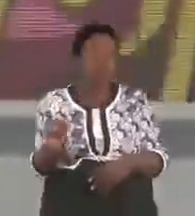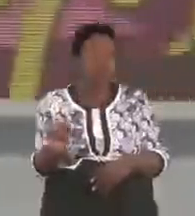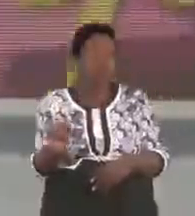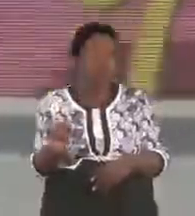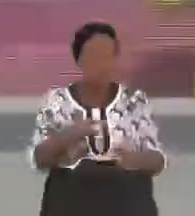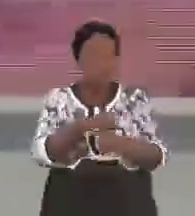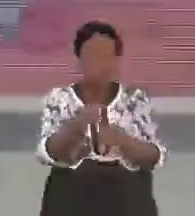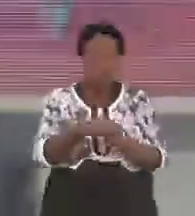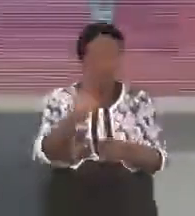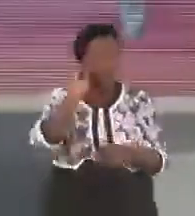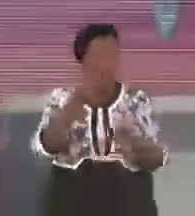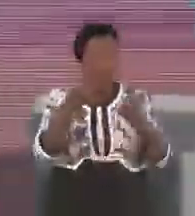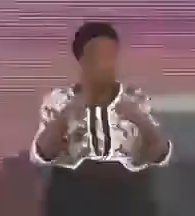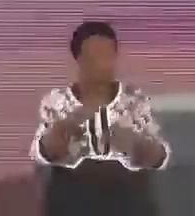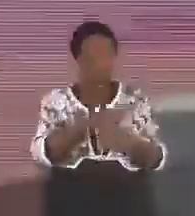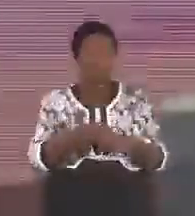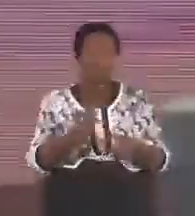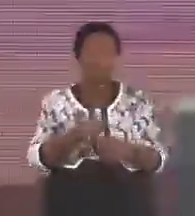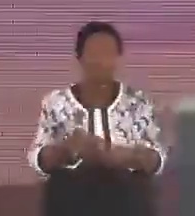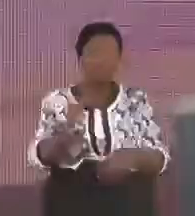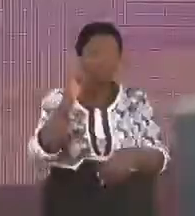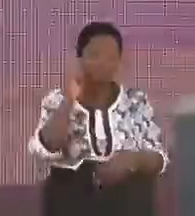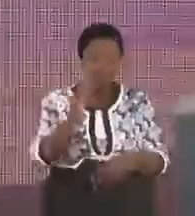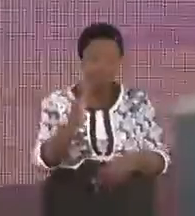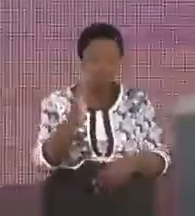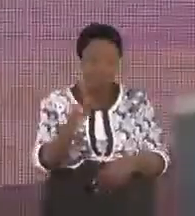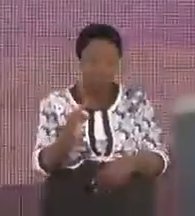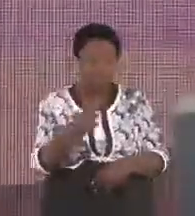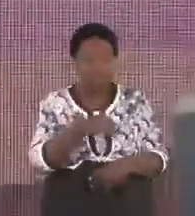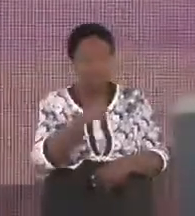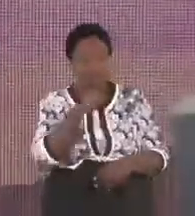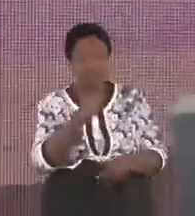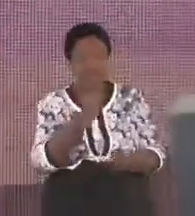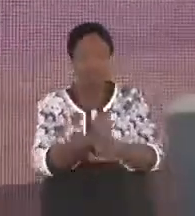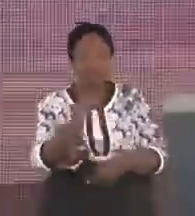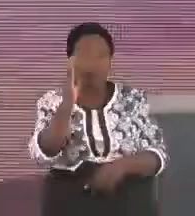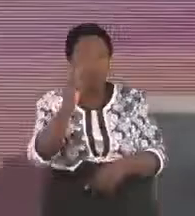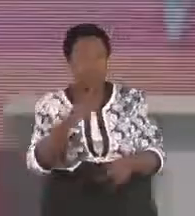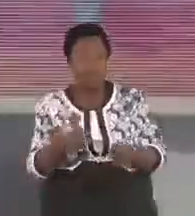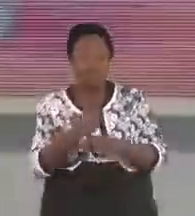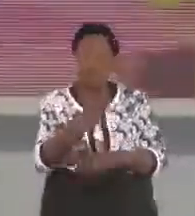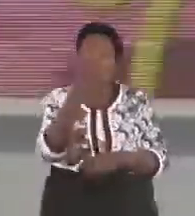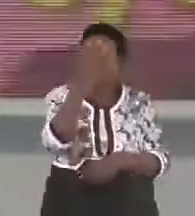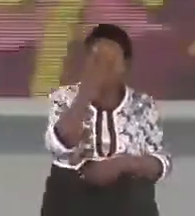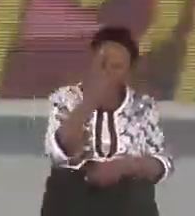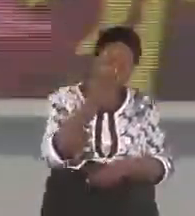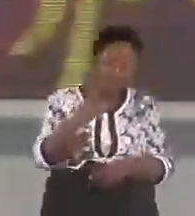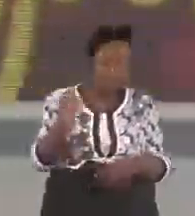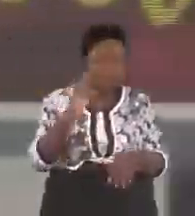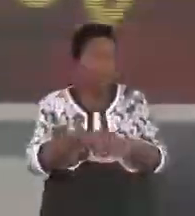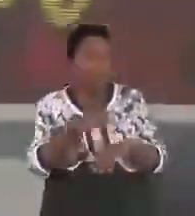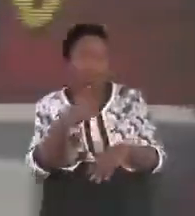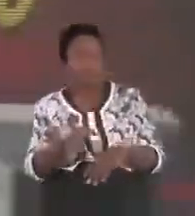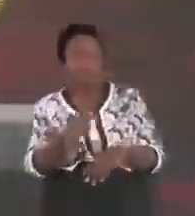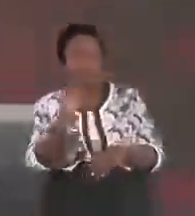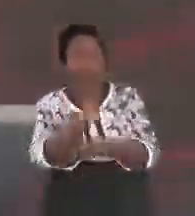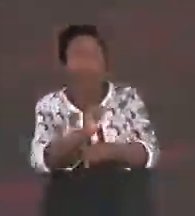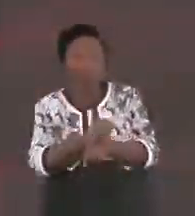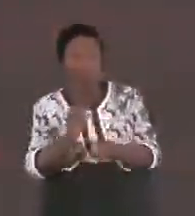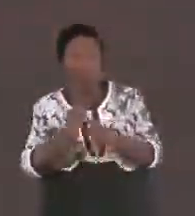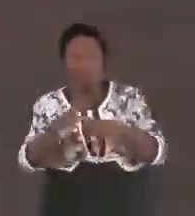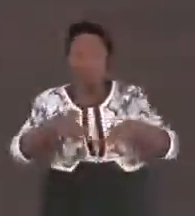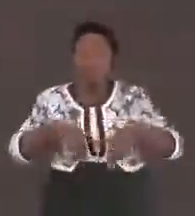he wasn't ministering like, you know, he was sleeping on the job. He was already tired and weary, and then he